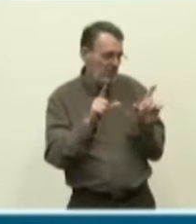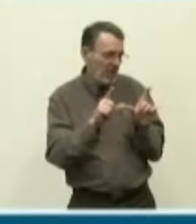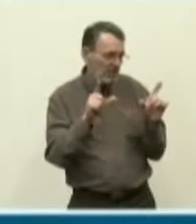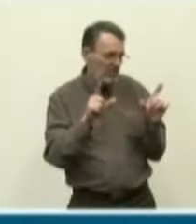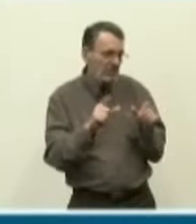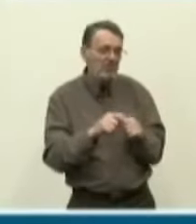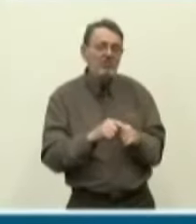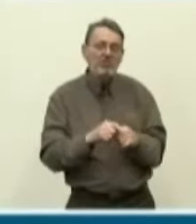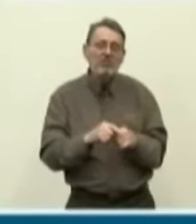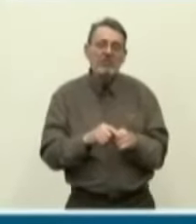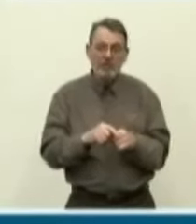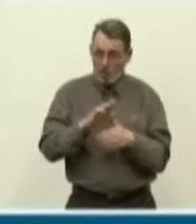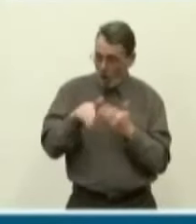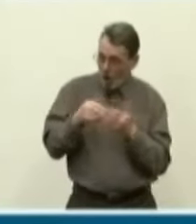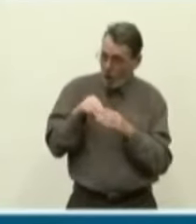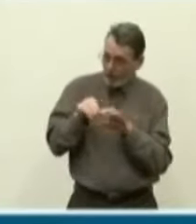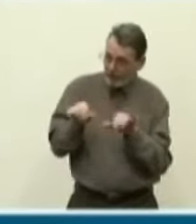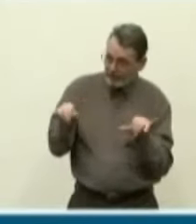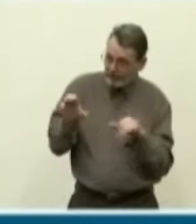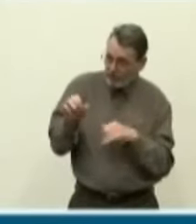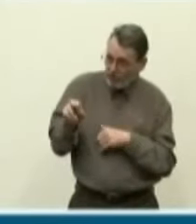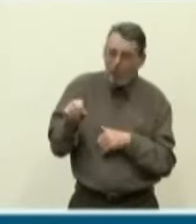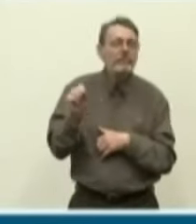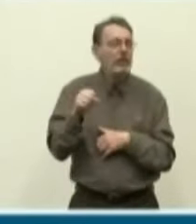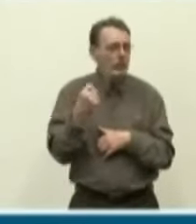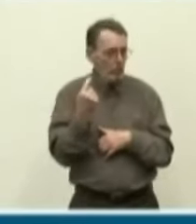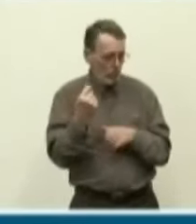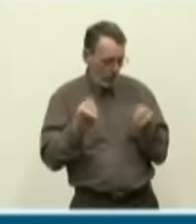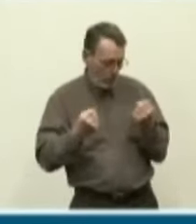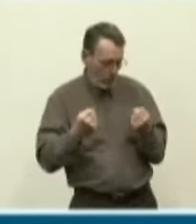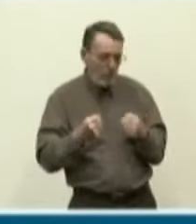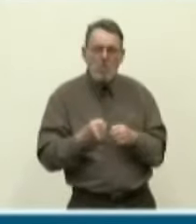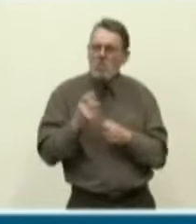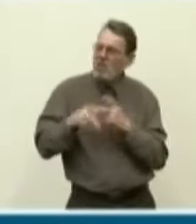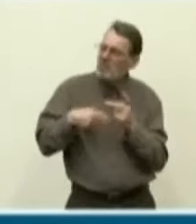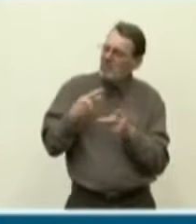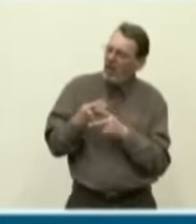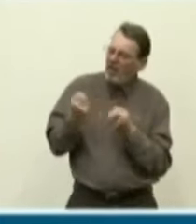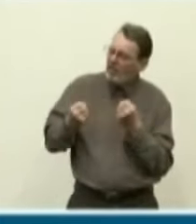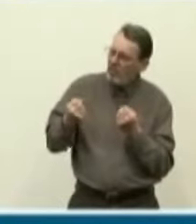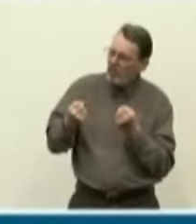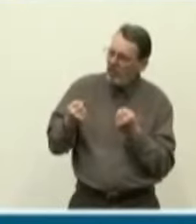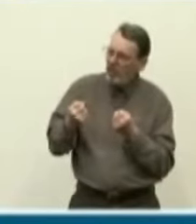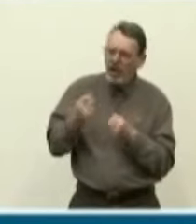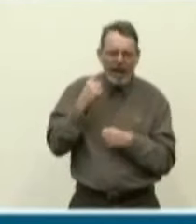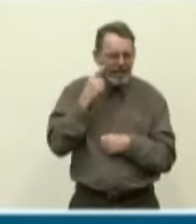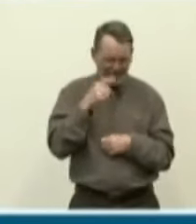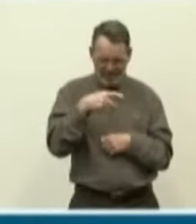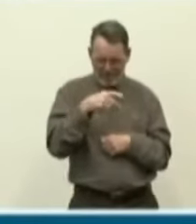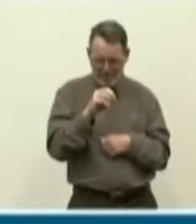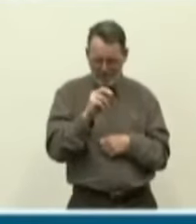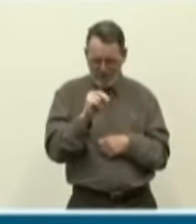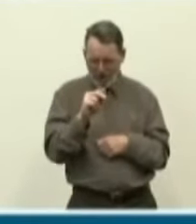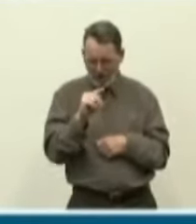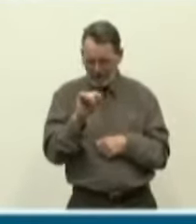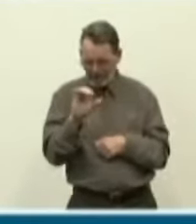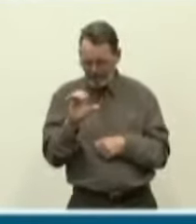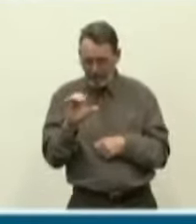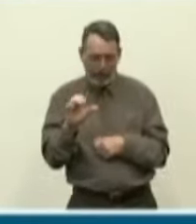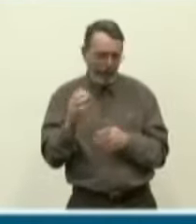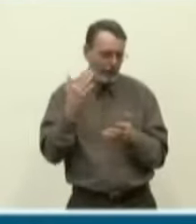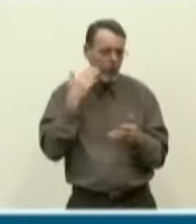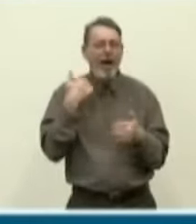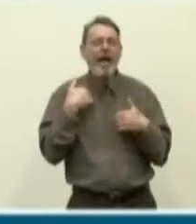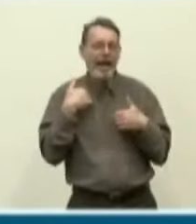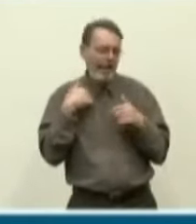So they were all in one car? Yeah, they were all in one car. What kind of car was it? I think it was a Pontiac. Let me check. What color? I have the plate, so I